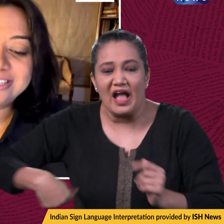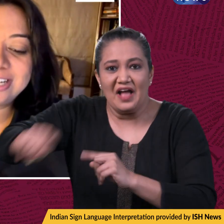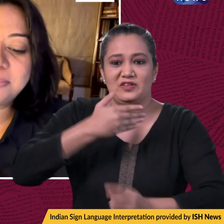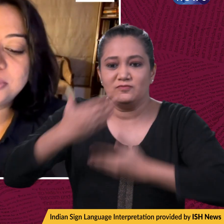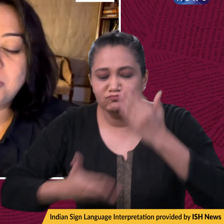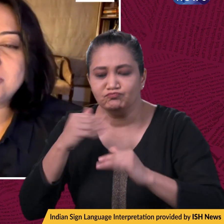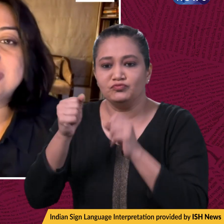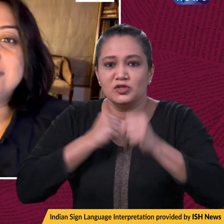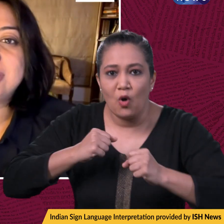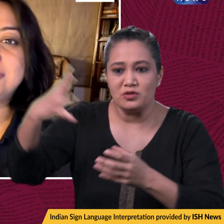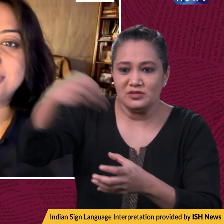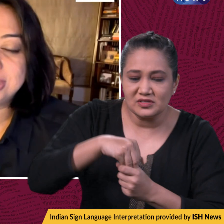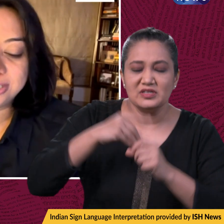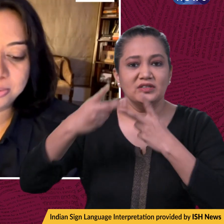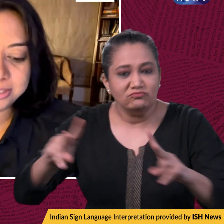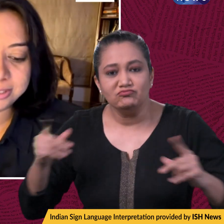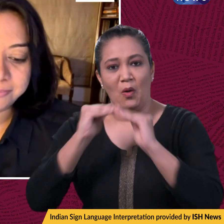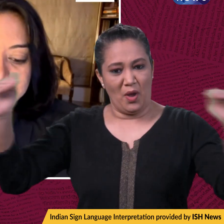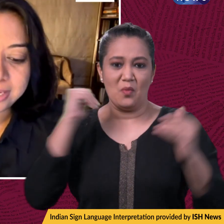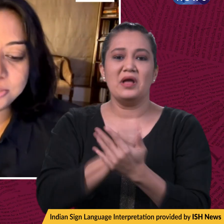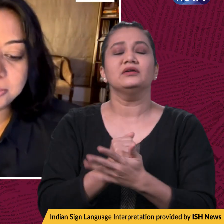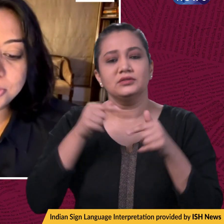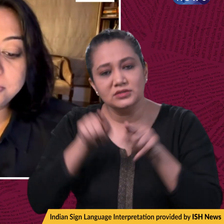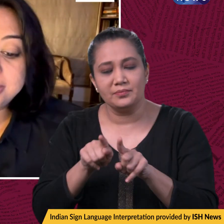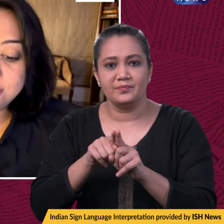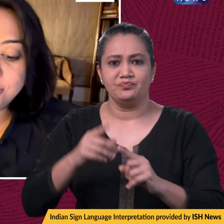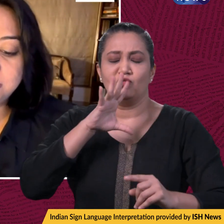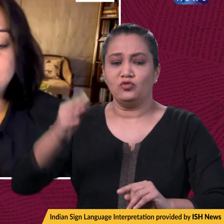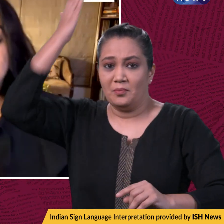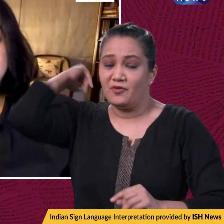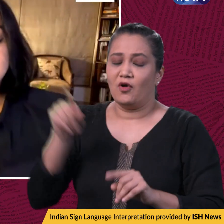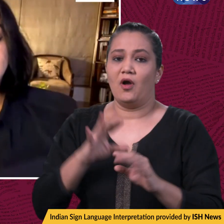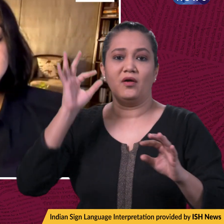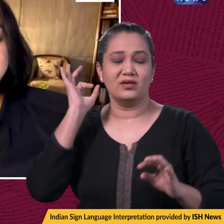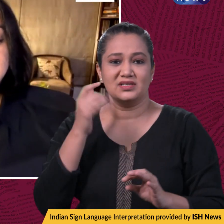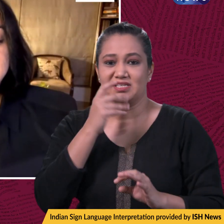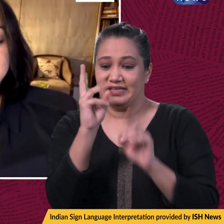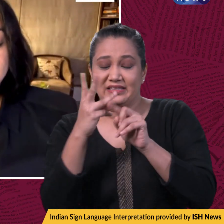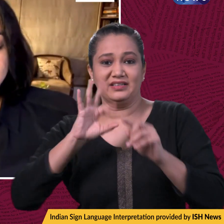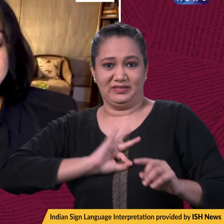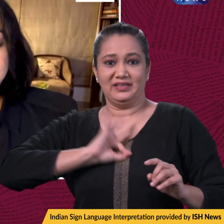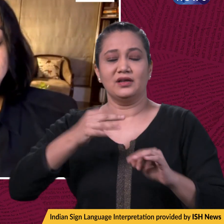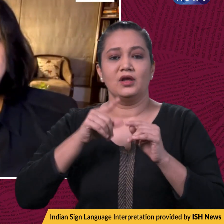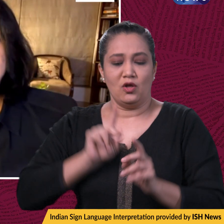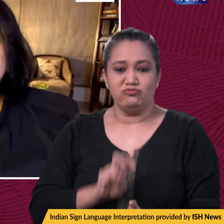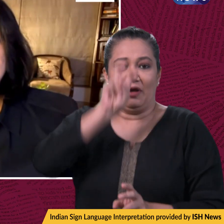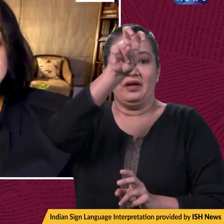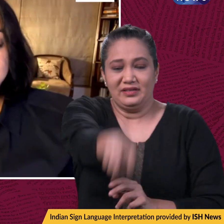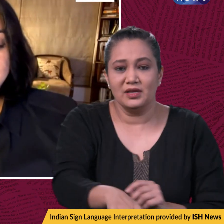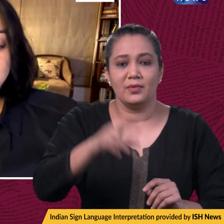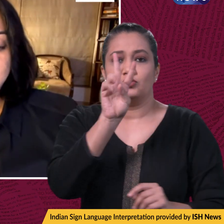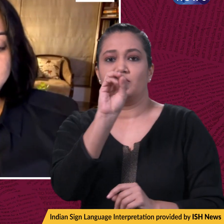girls to take up sports and fight for gender equality. Anju Bobby George made history when she won the bronze in the long jump of